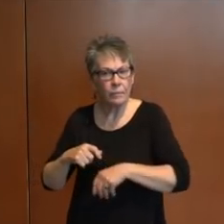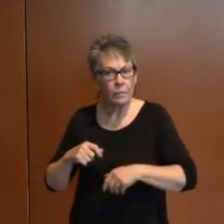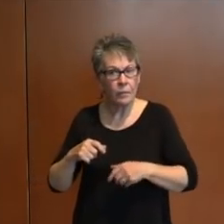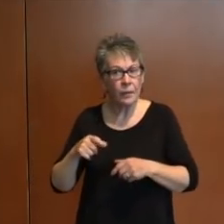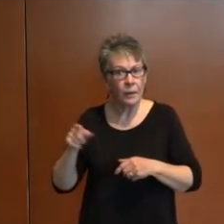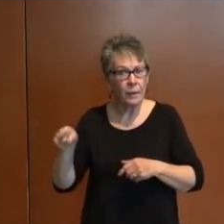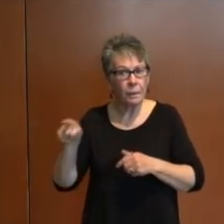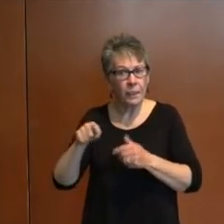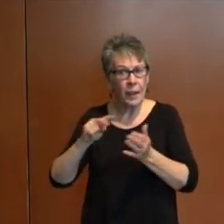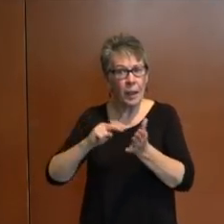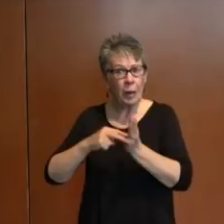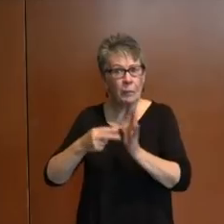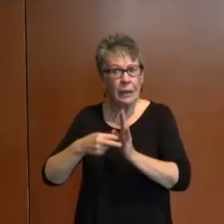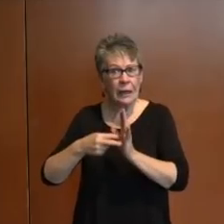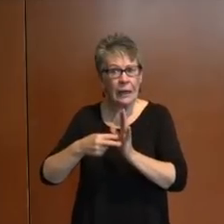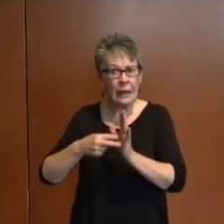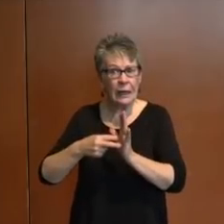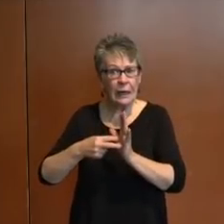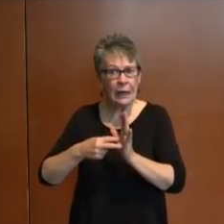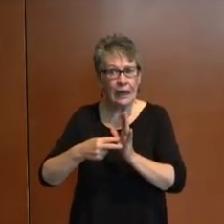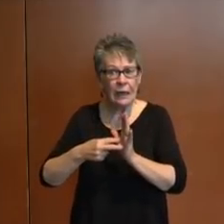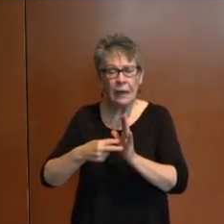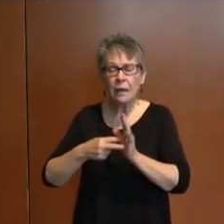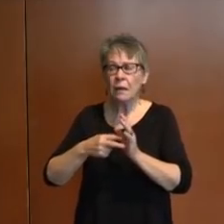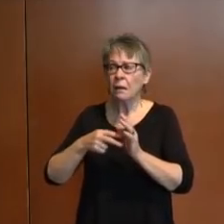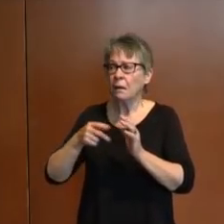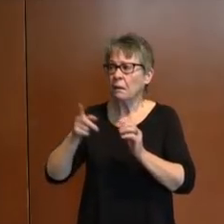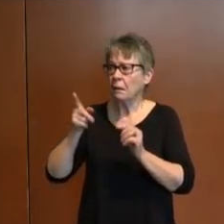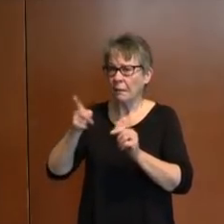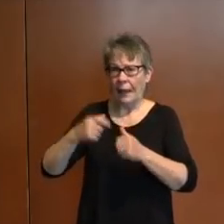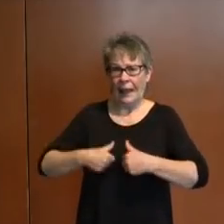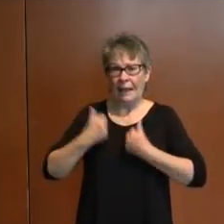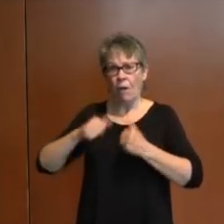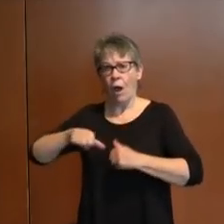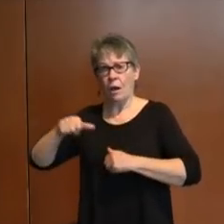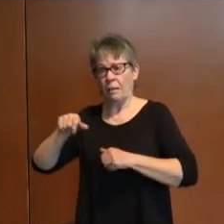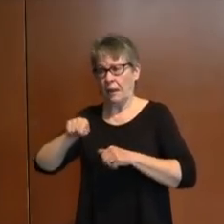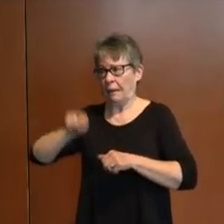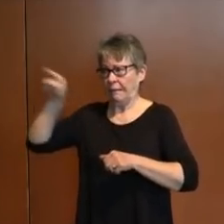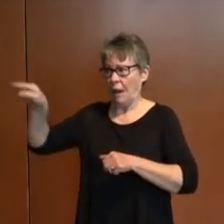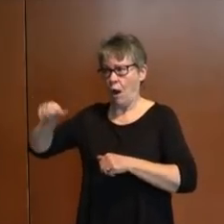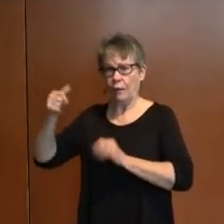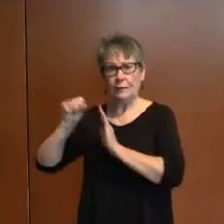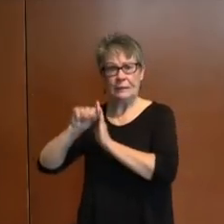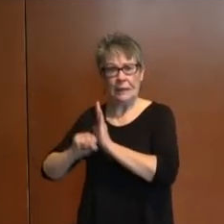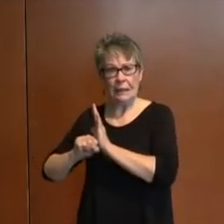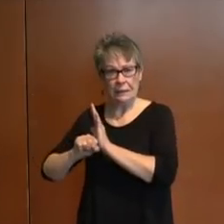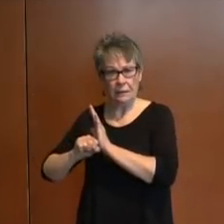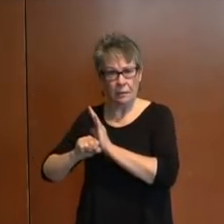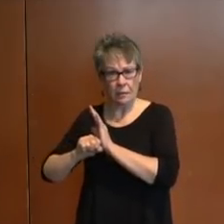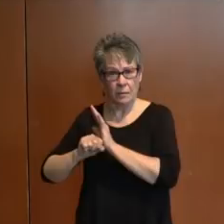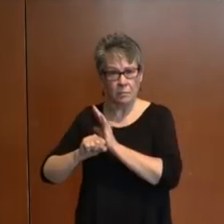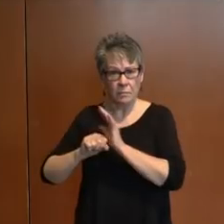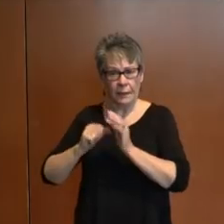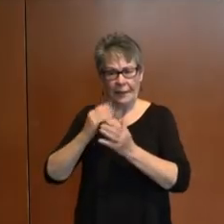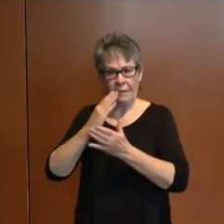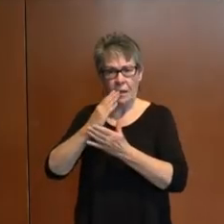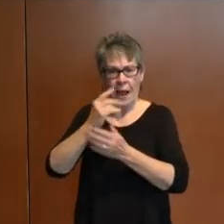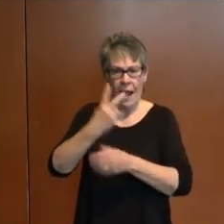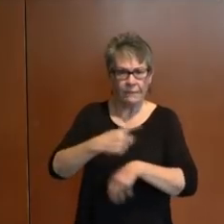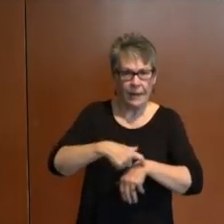state's testing centers? Okay, I'm going to tackle the first four, and I'll let my colleagues noodle on question